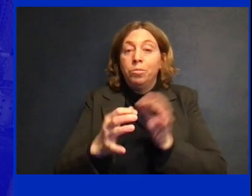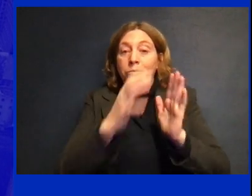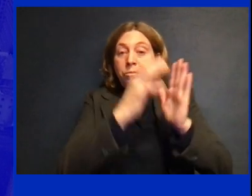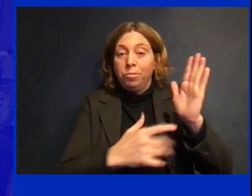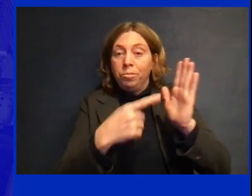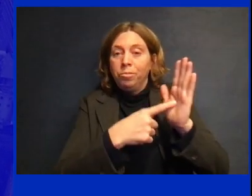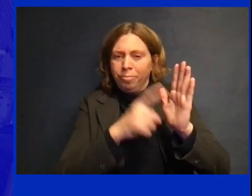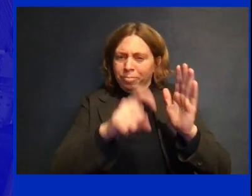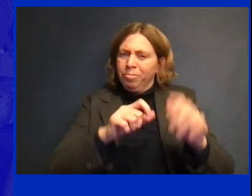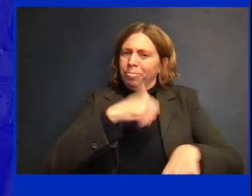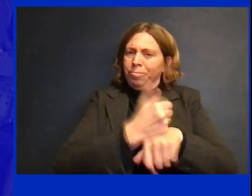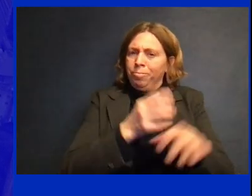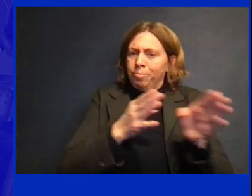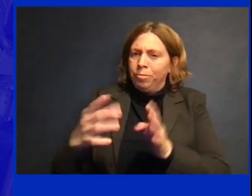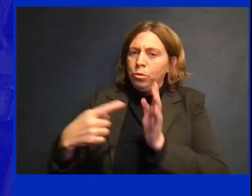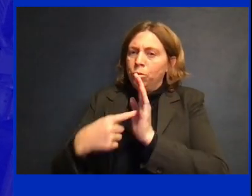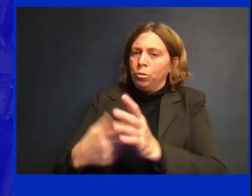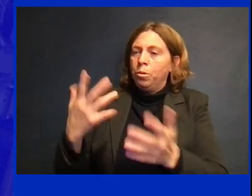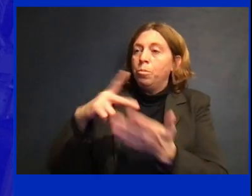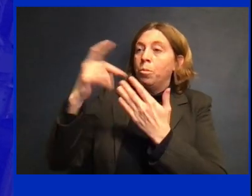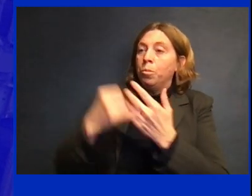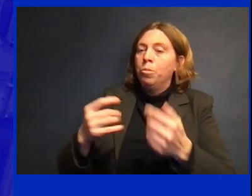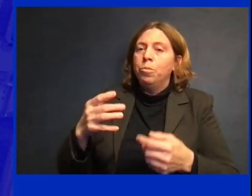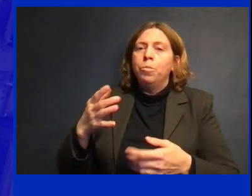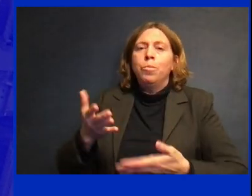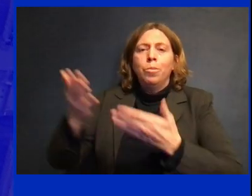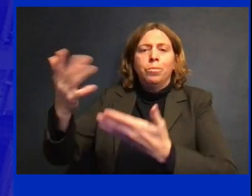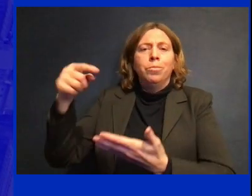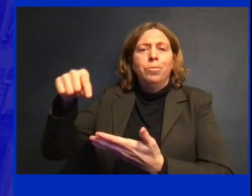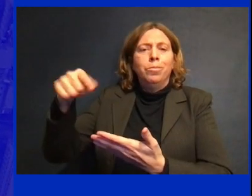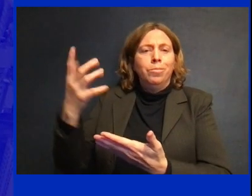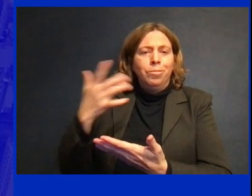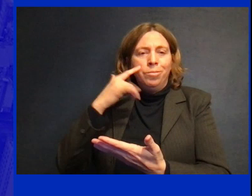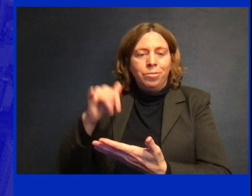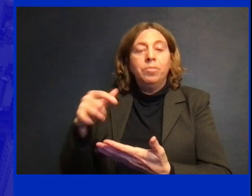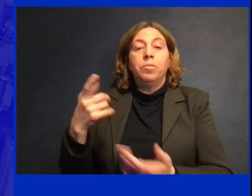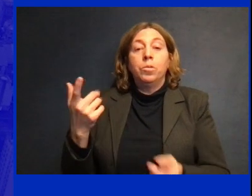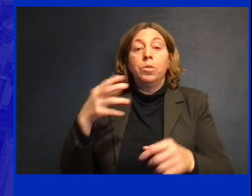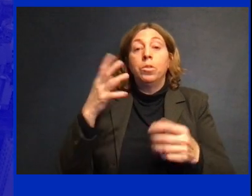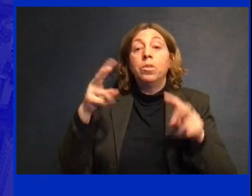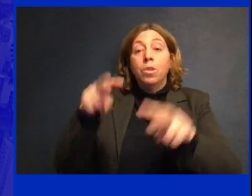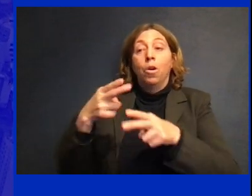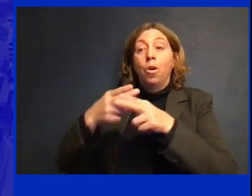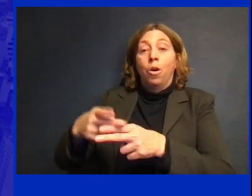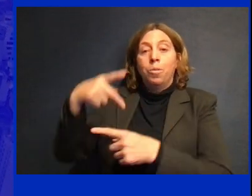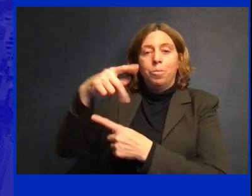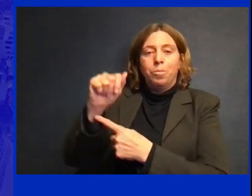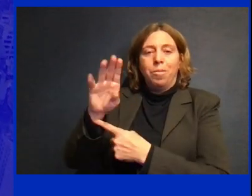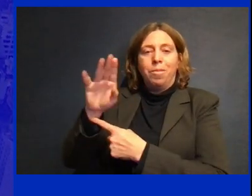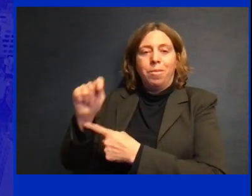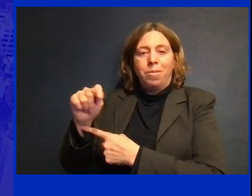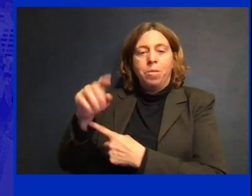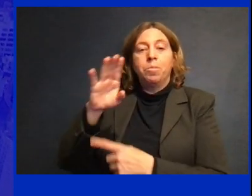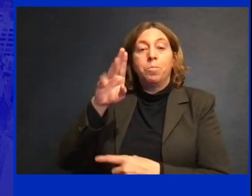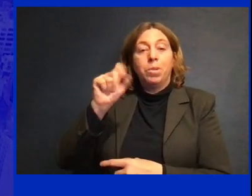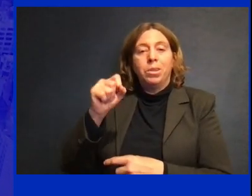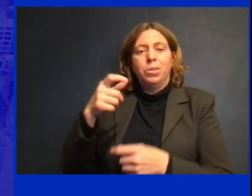or EIS, is to be prepared for the proposed project, referred to as the Bus Terminal Replacement